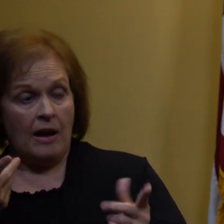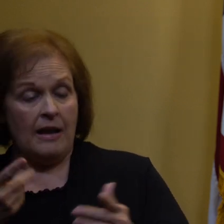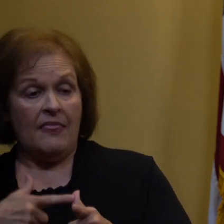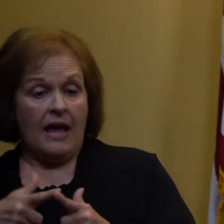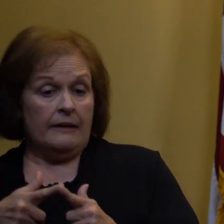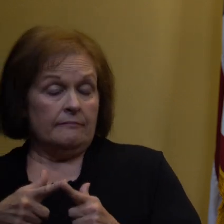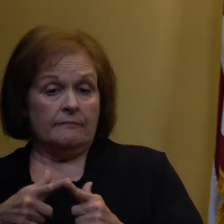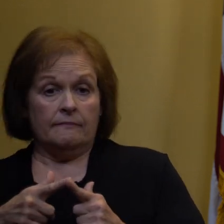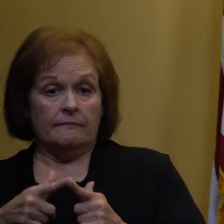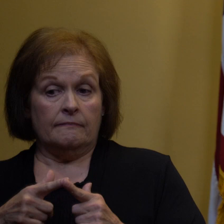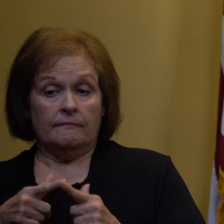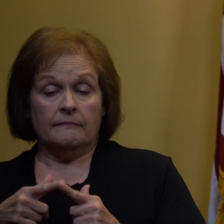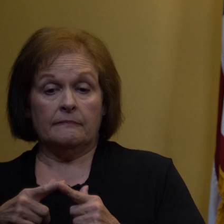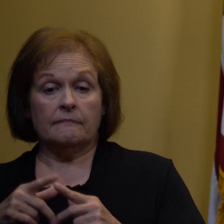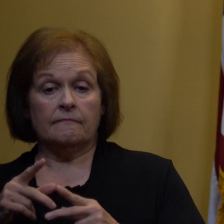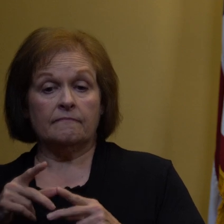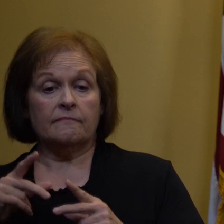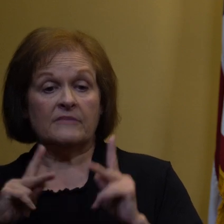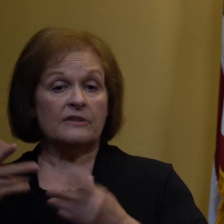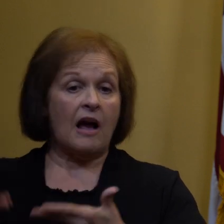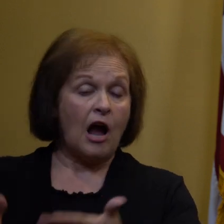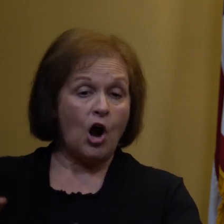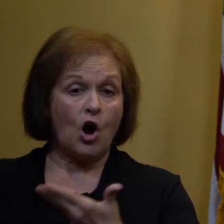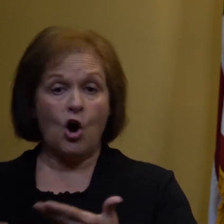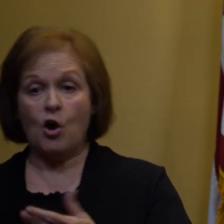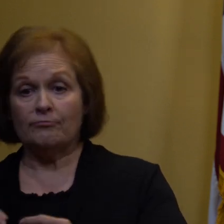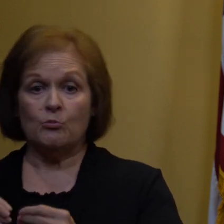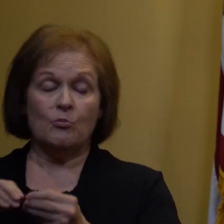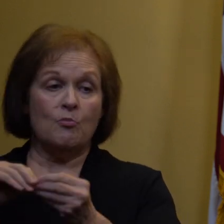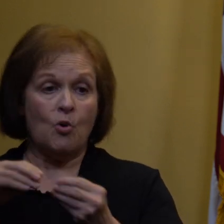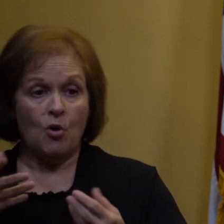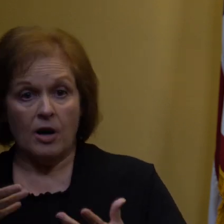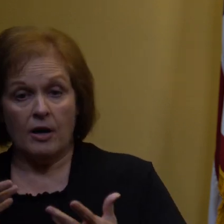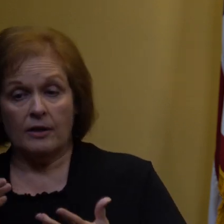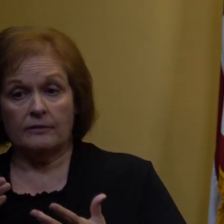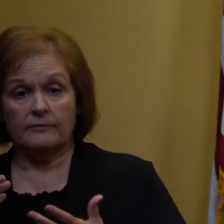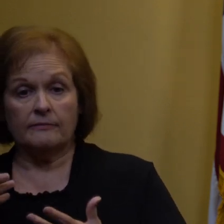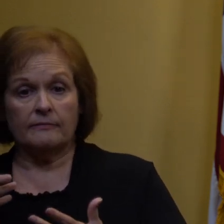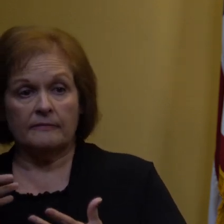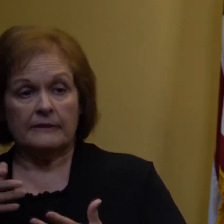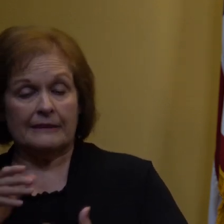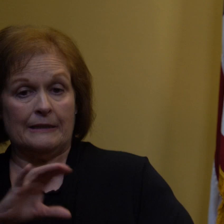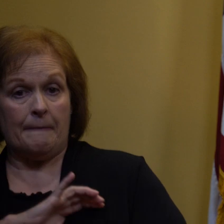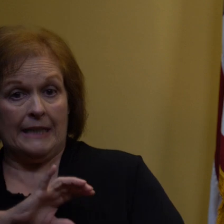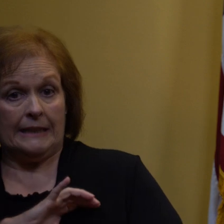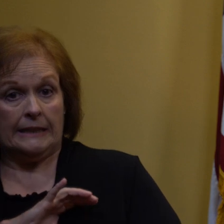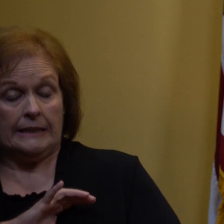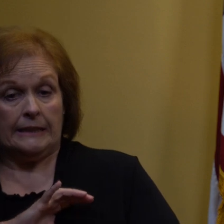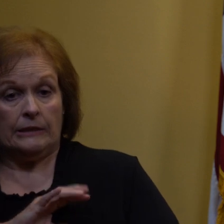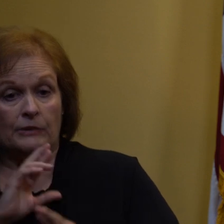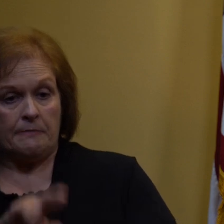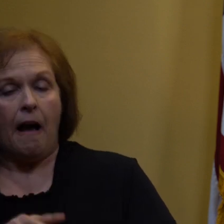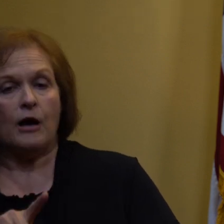of course, civilian hires, again, force multipliers, helping our police officers respond